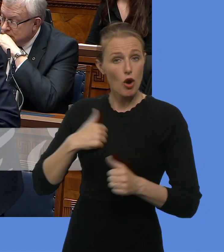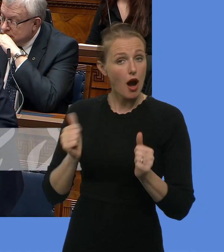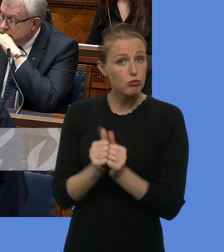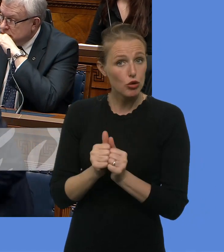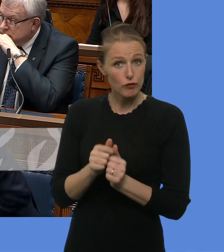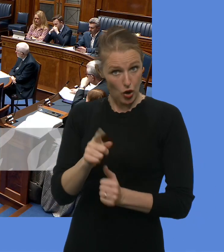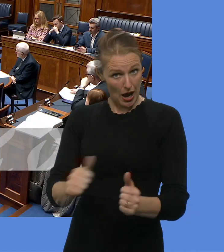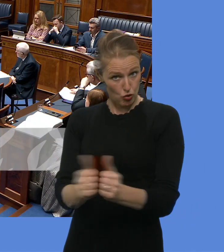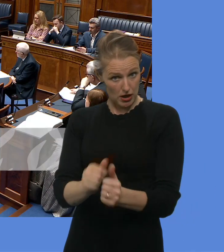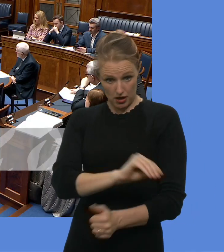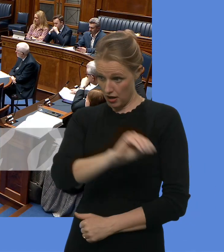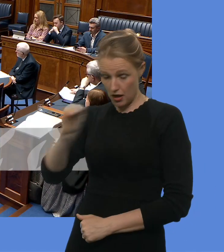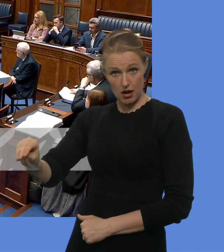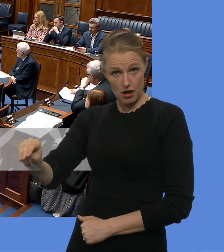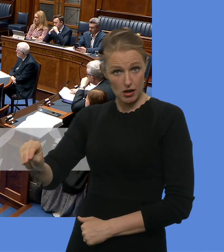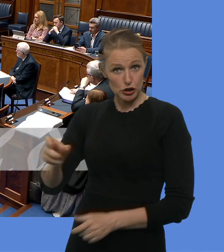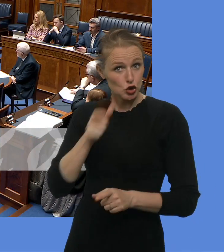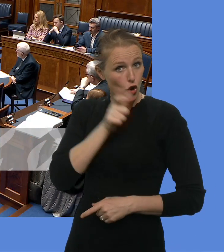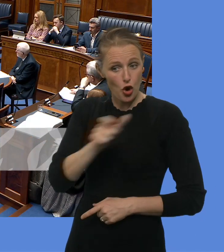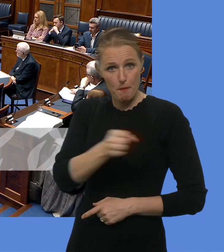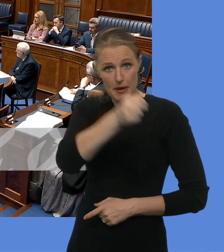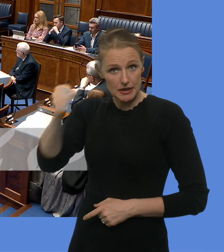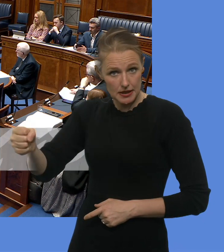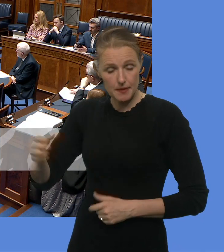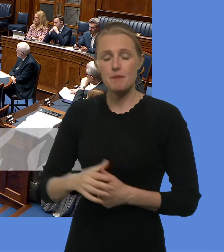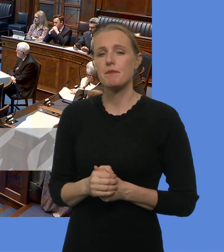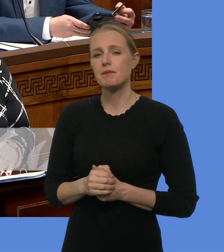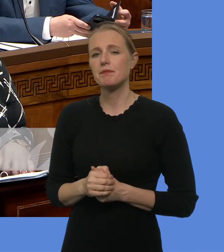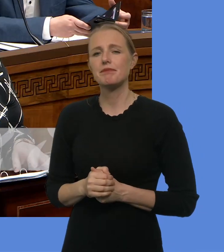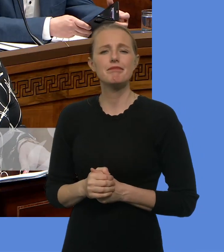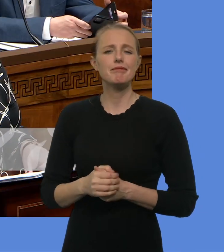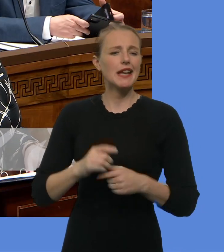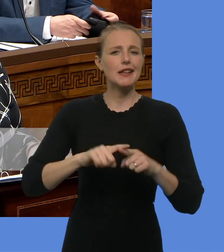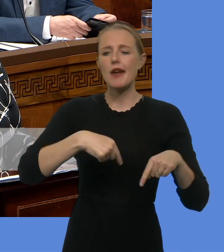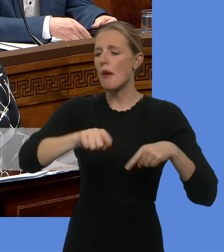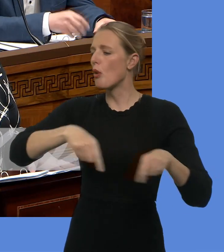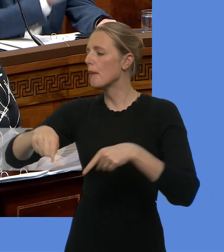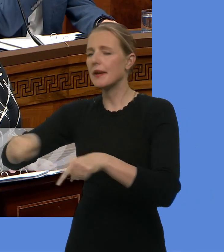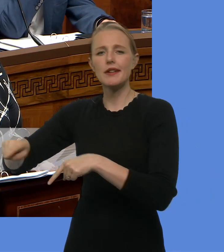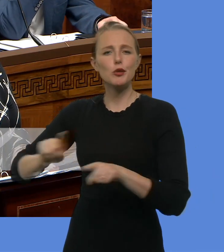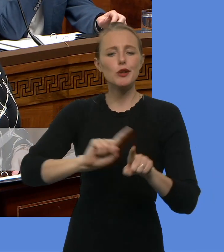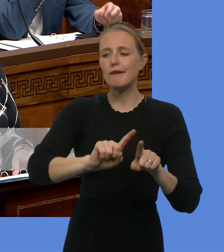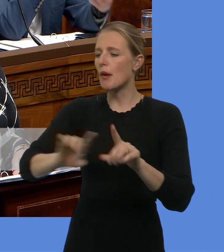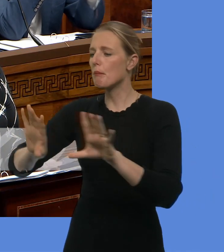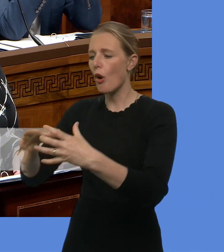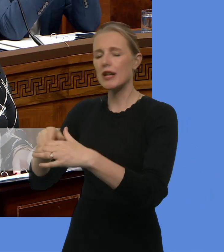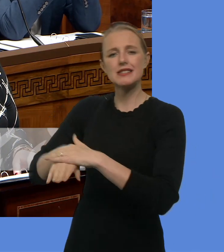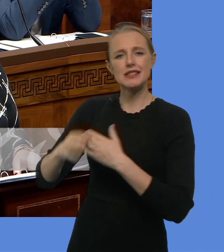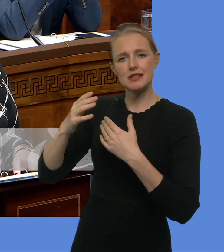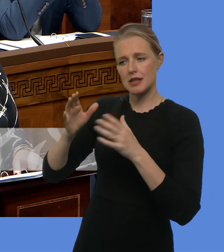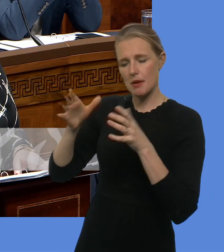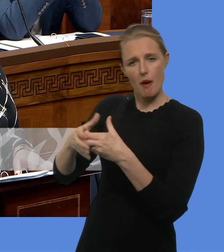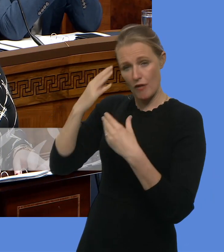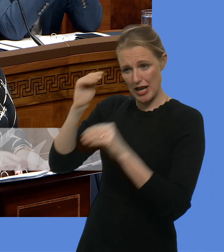move? Minister. Well, the appointment of people to other bodies within the Department of Education is not a matter